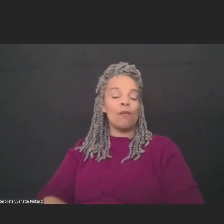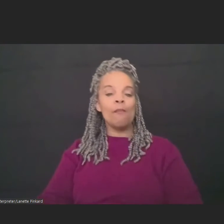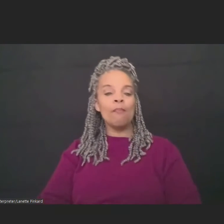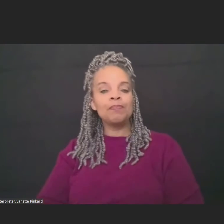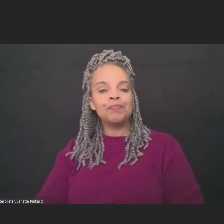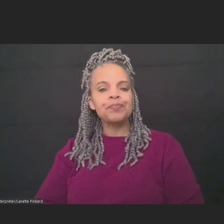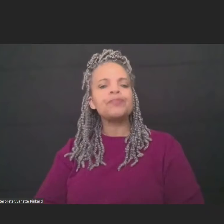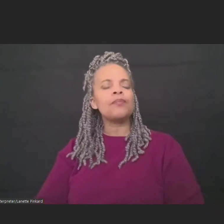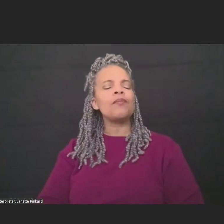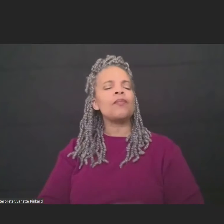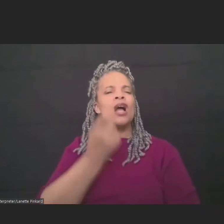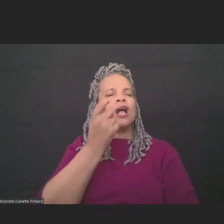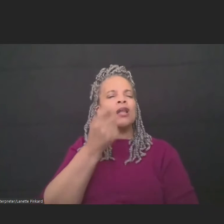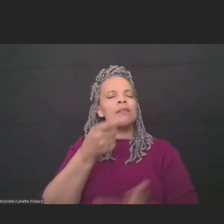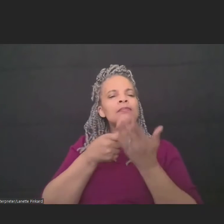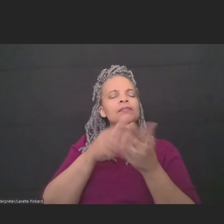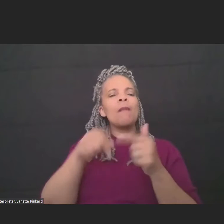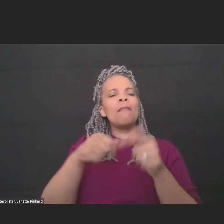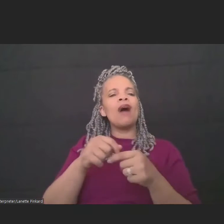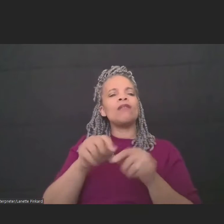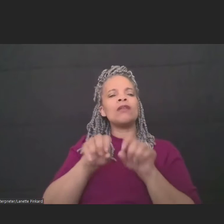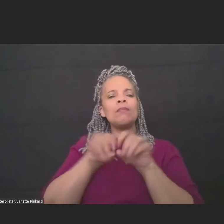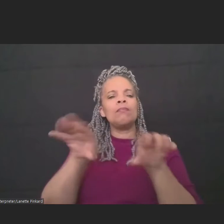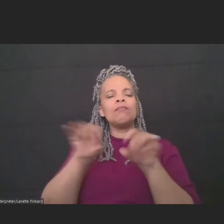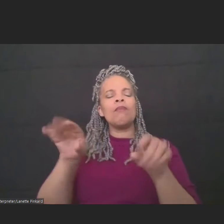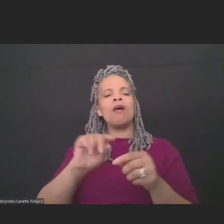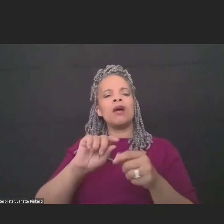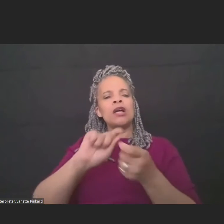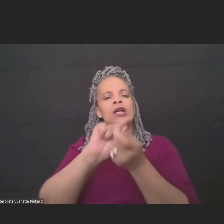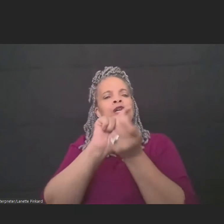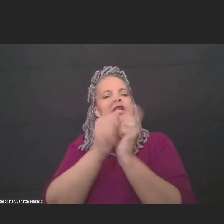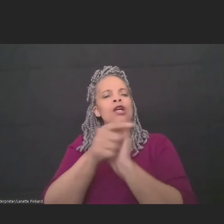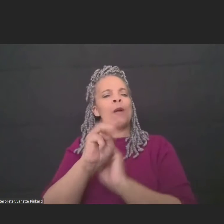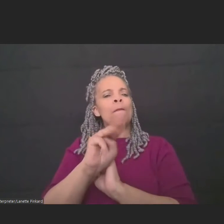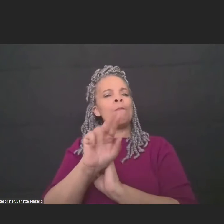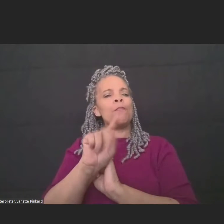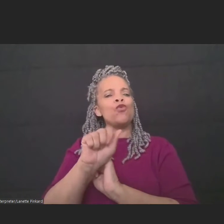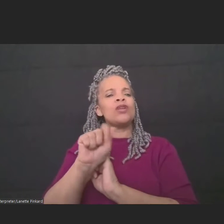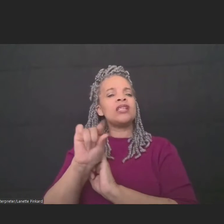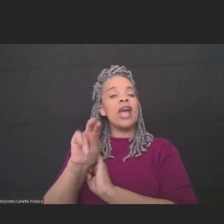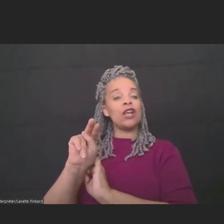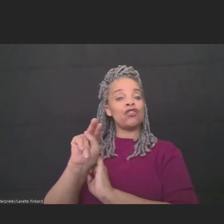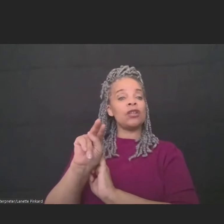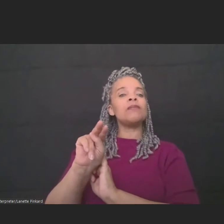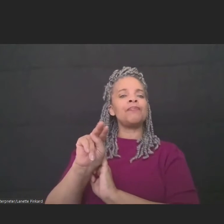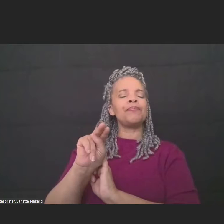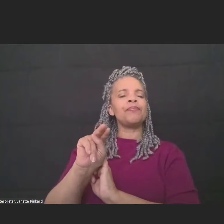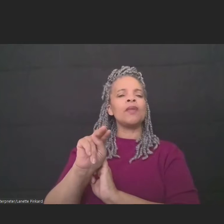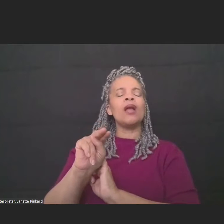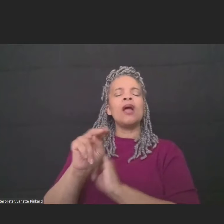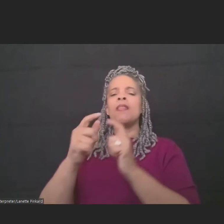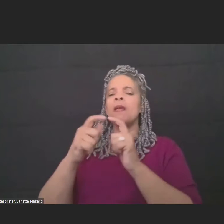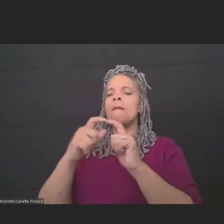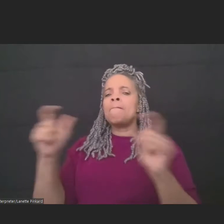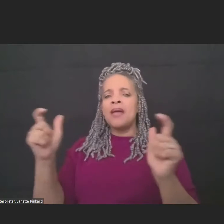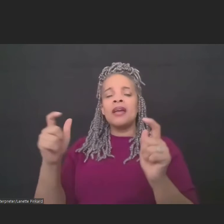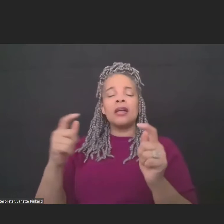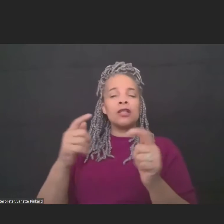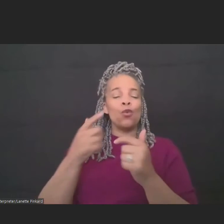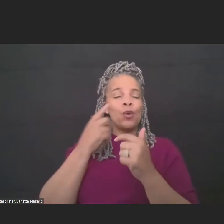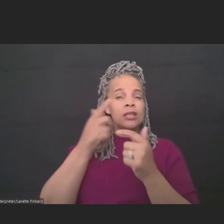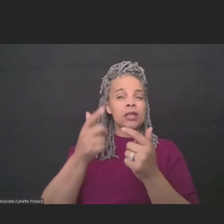want to talk a little bit about mutations again. Really, the biggest mutations that we're seeing are drugs. Our vaccines are covering